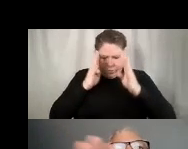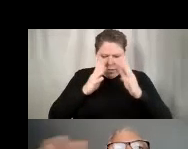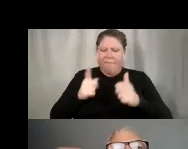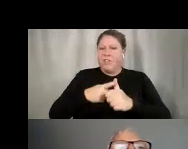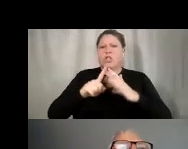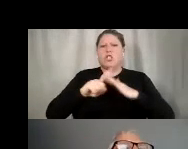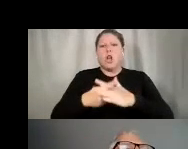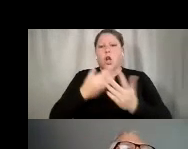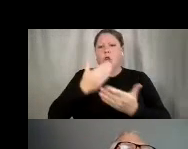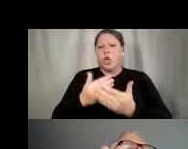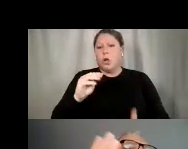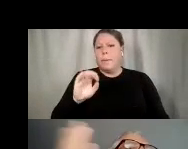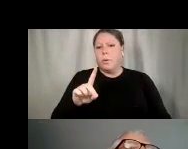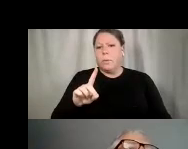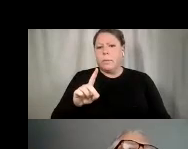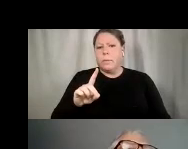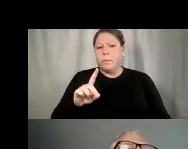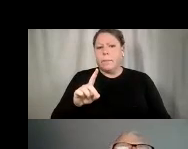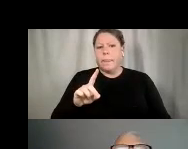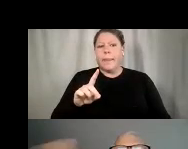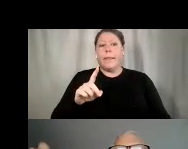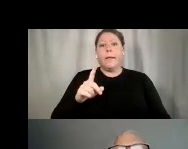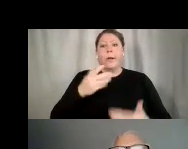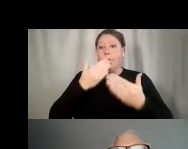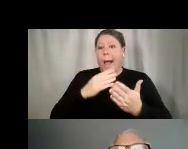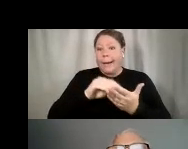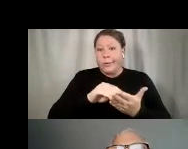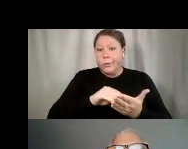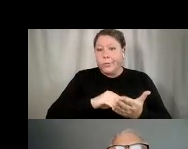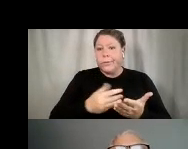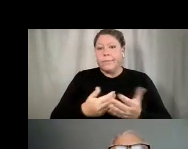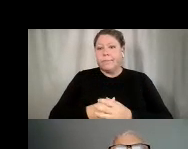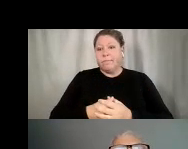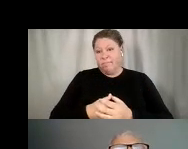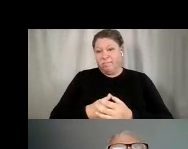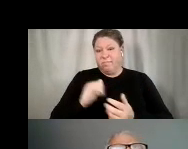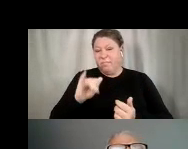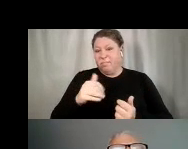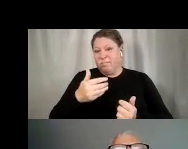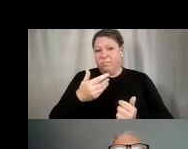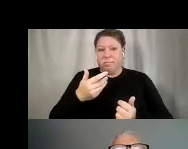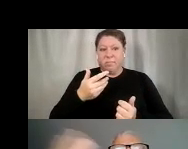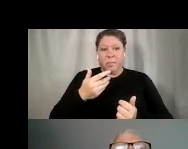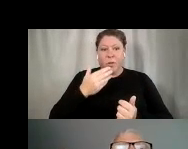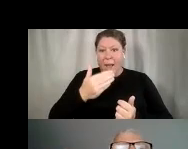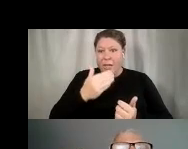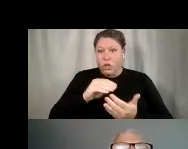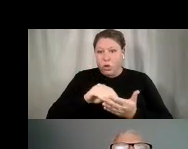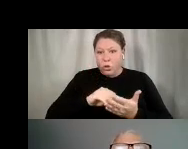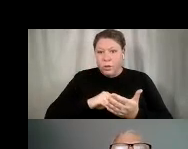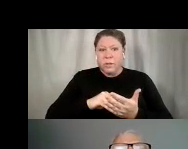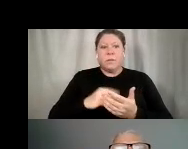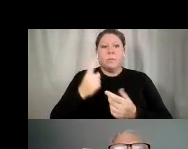can we do that? We can do this by gratitude. That's probably the best idea. There's also what's called laugh